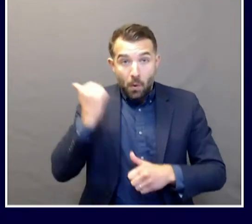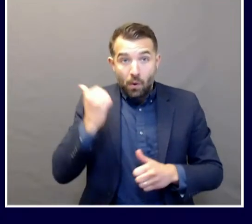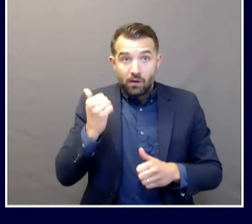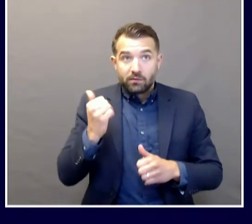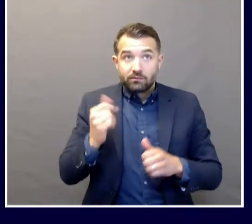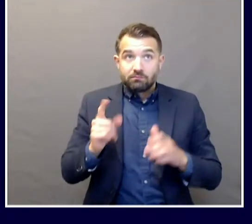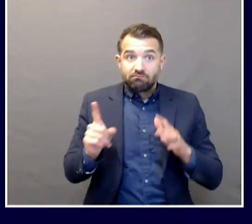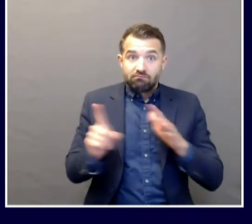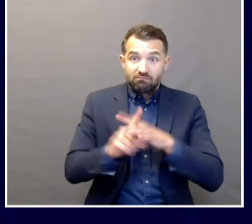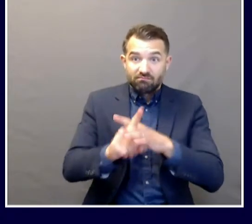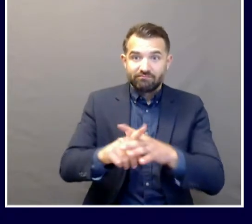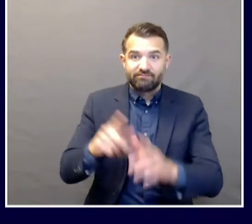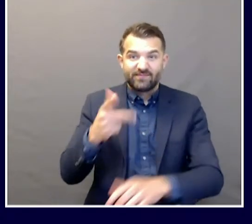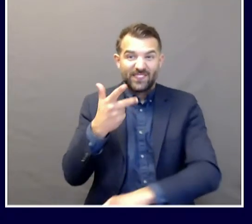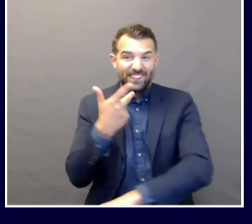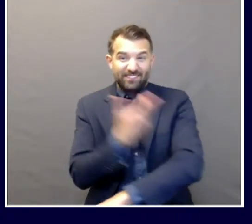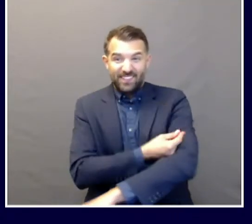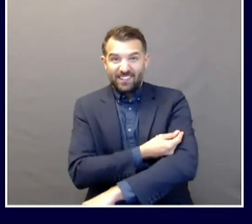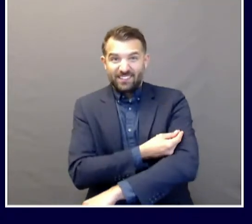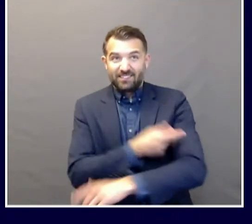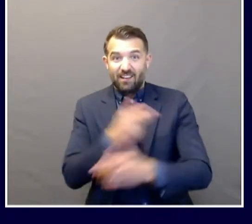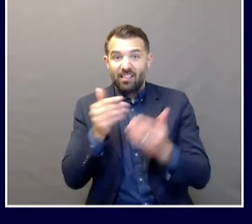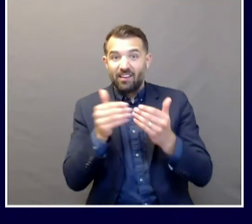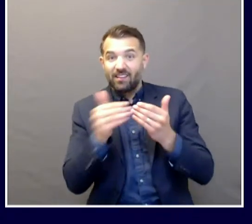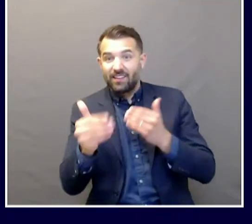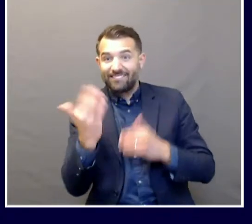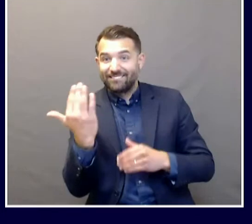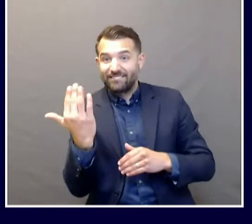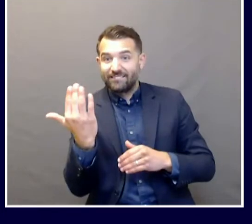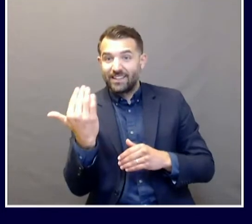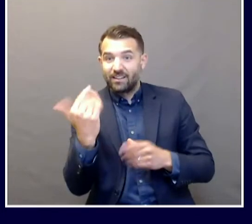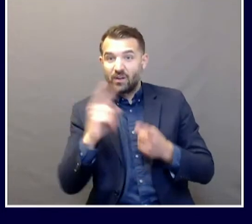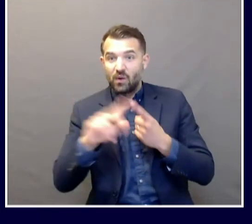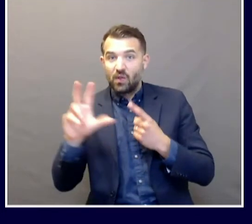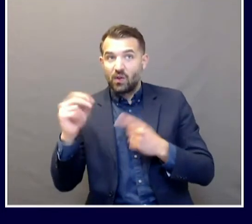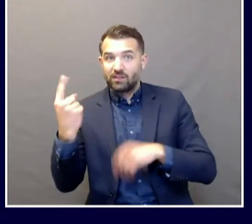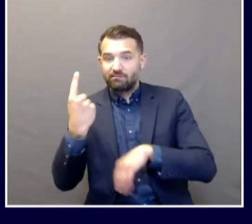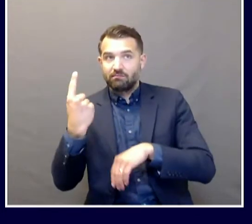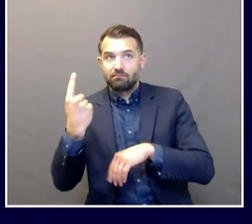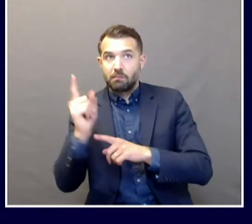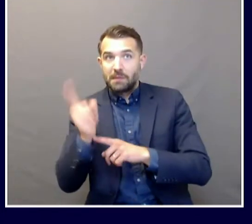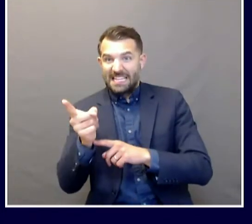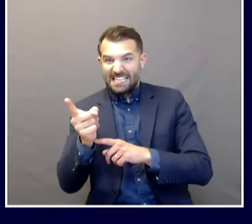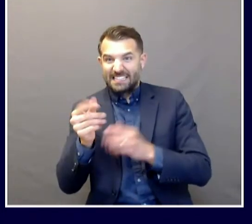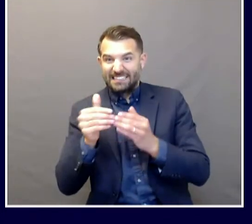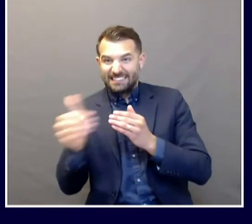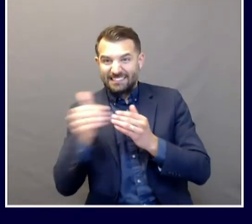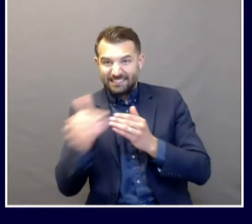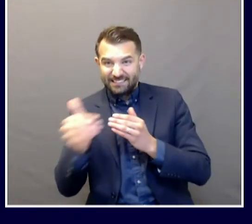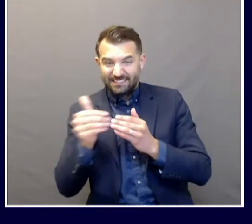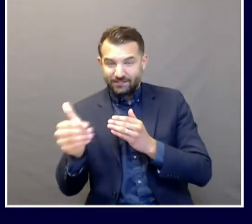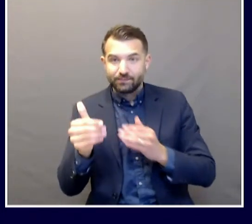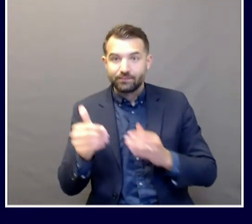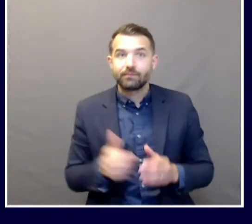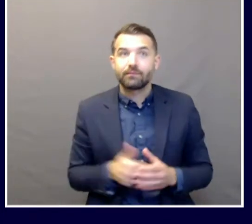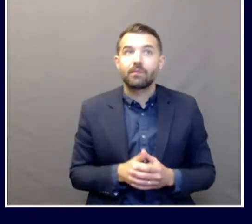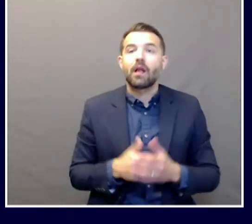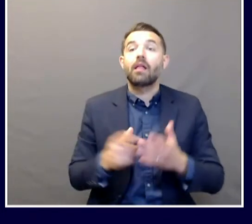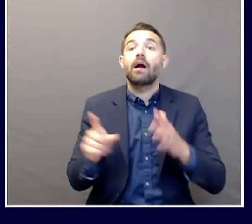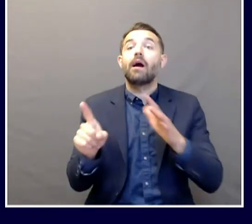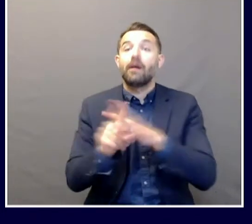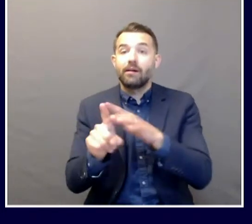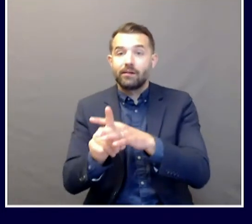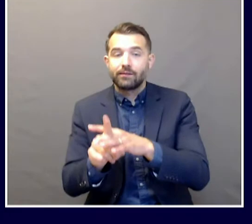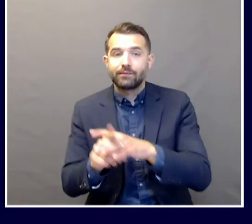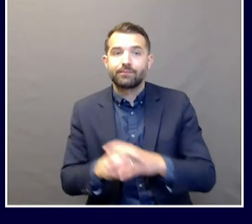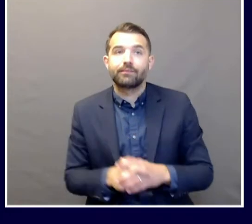you get the shot. In a small handful of cases, 15 to be exact, associated with the J&J vaccine, there